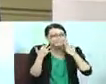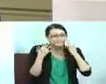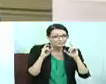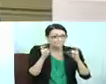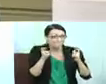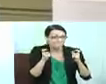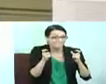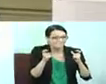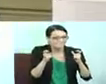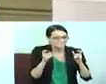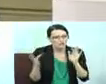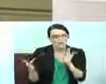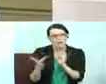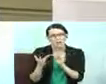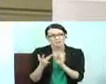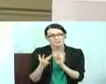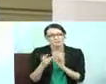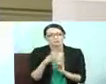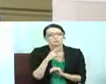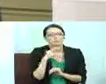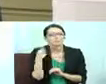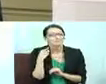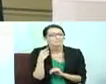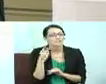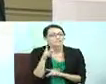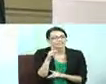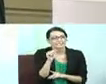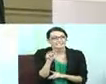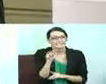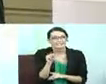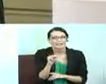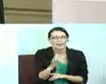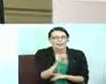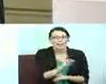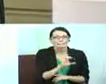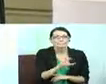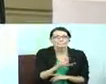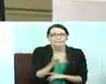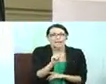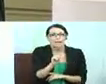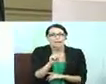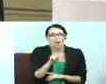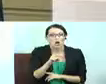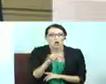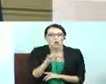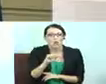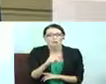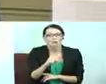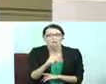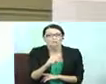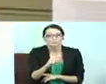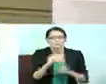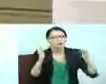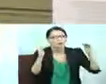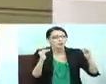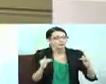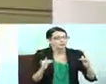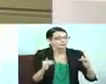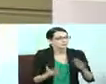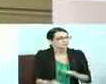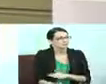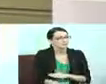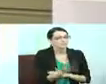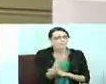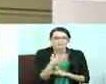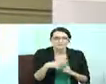and contact Reverend Kevin at mccla.org. This morning, we also want to say a